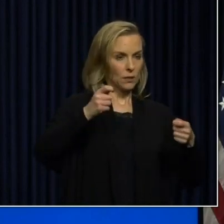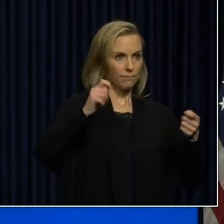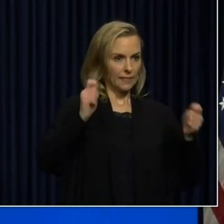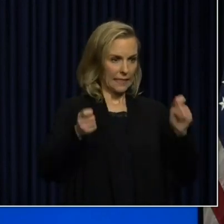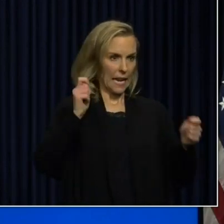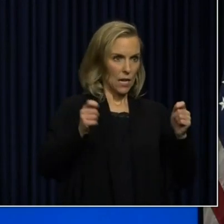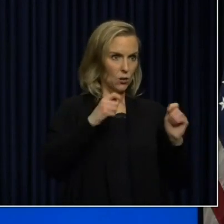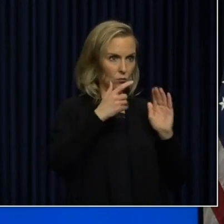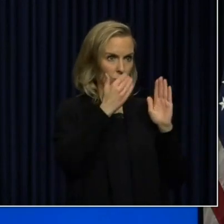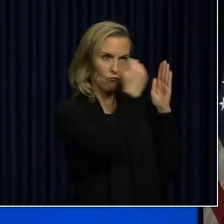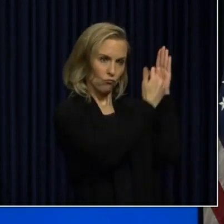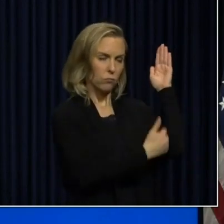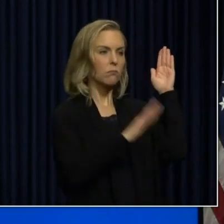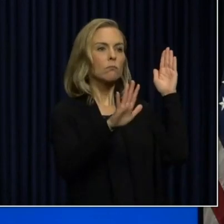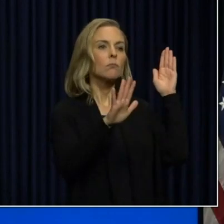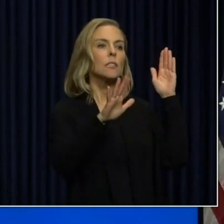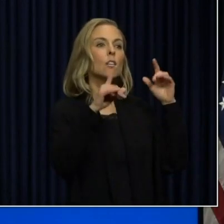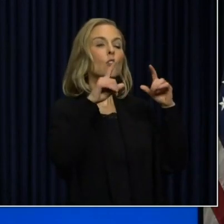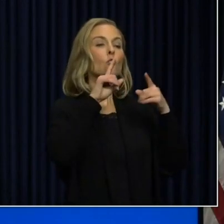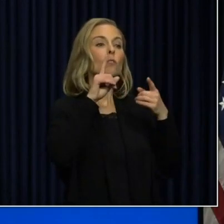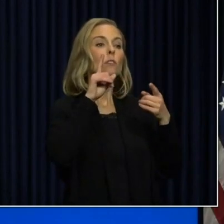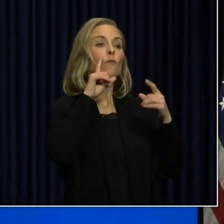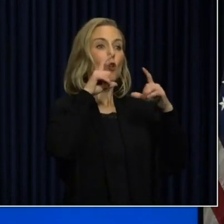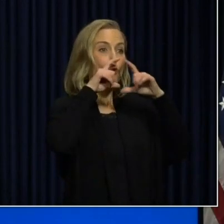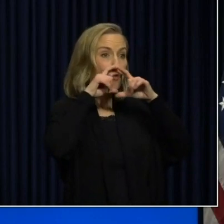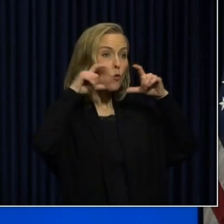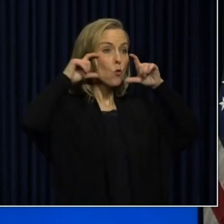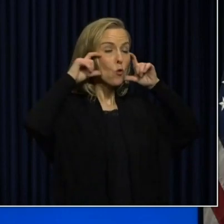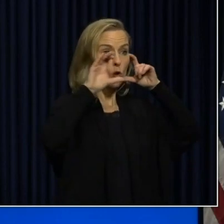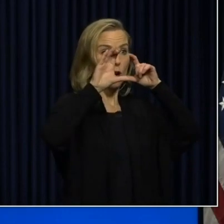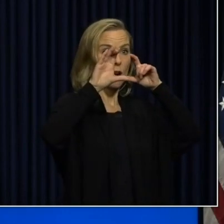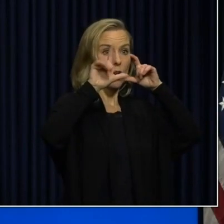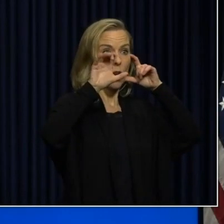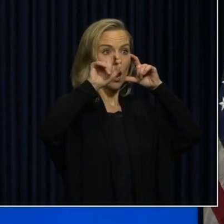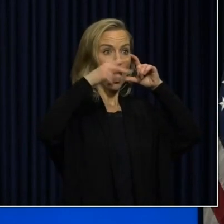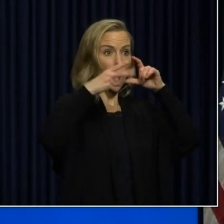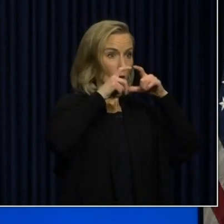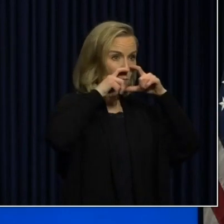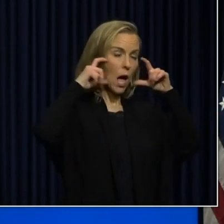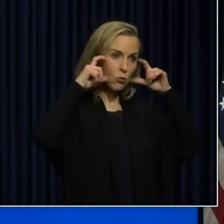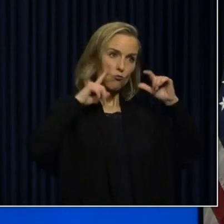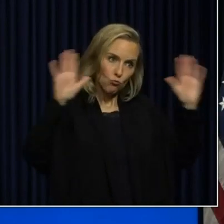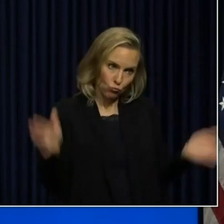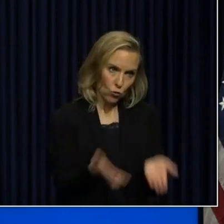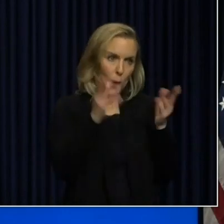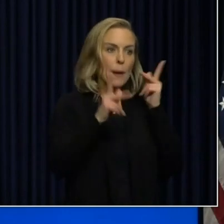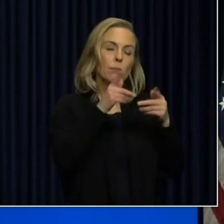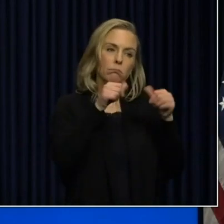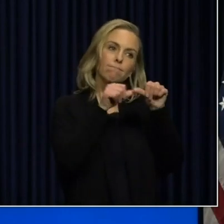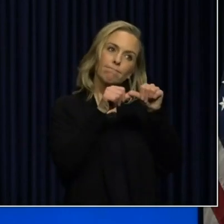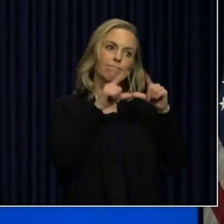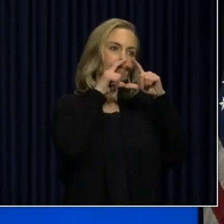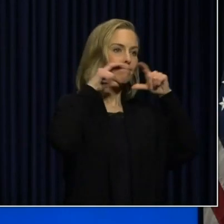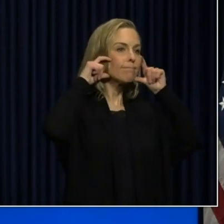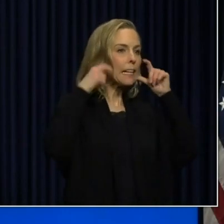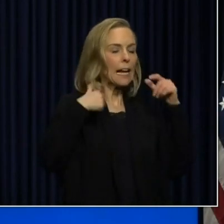wearing cloth masks to highly encouraging people to wear cloth masks. That can't necessarily stop you from getting it,